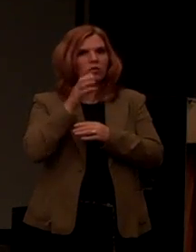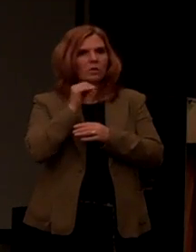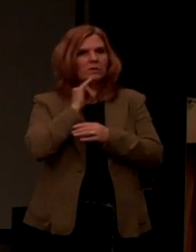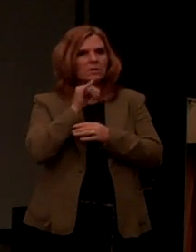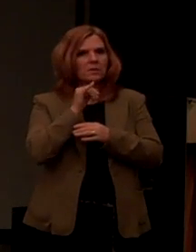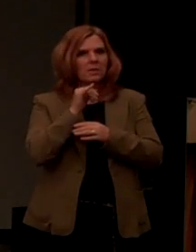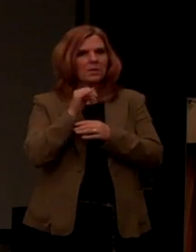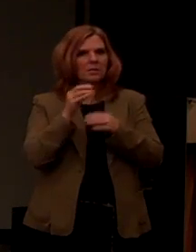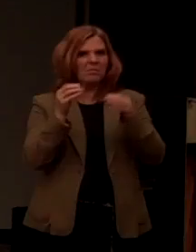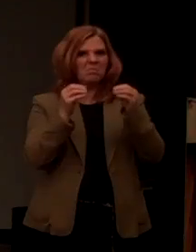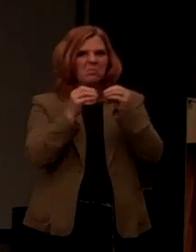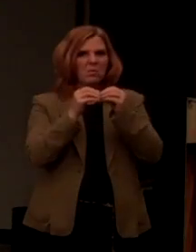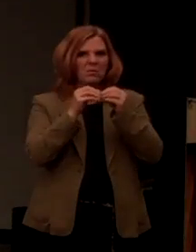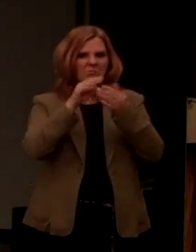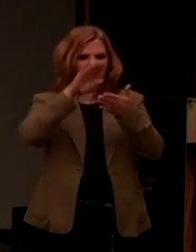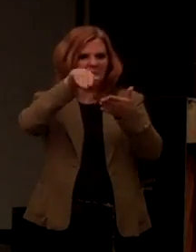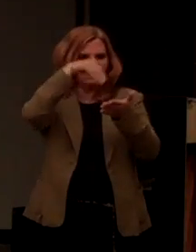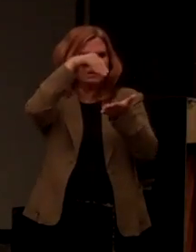is more centrally located.